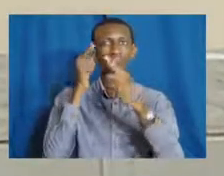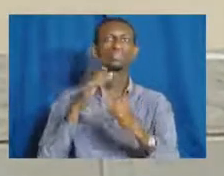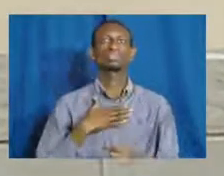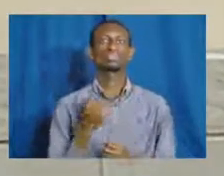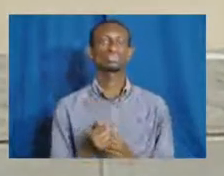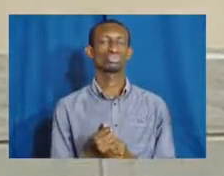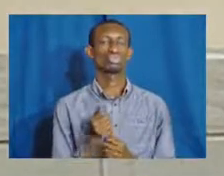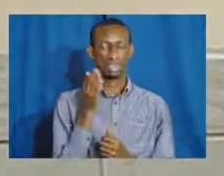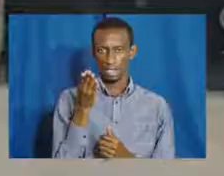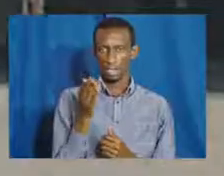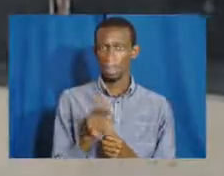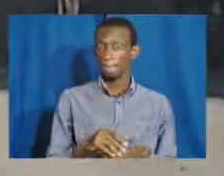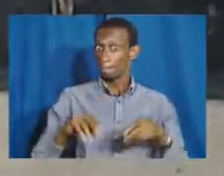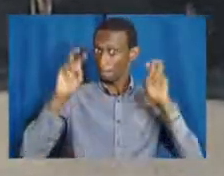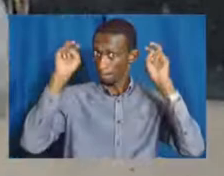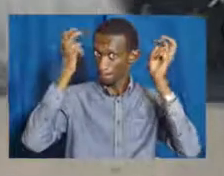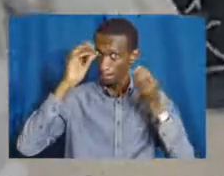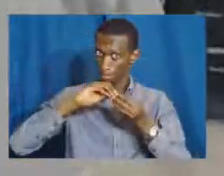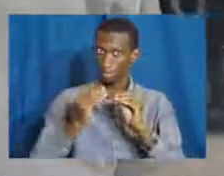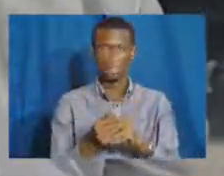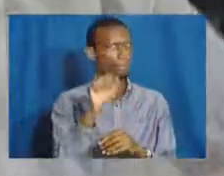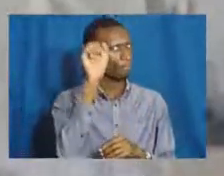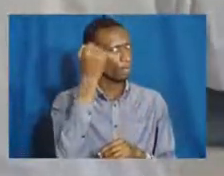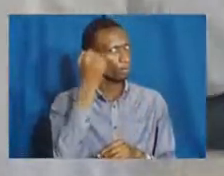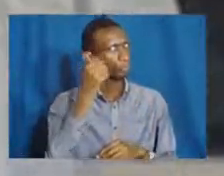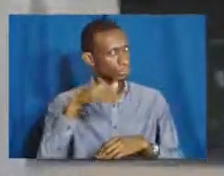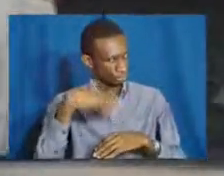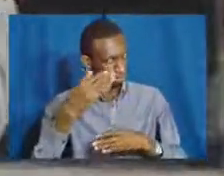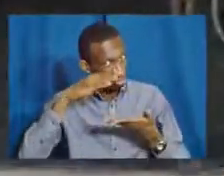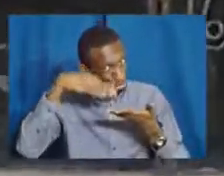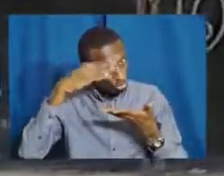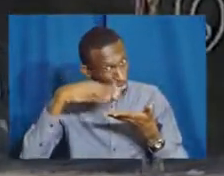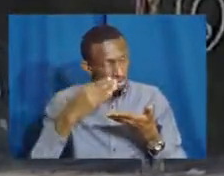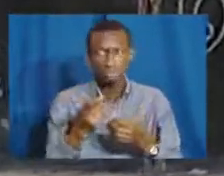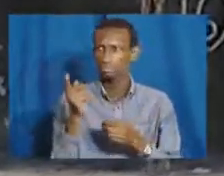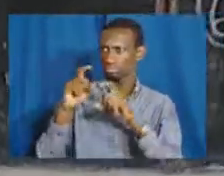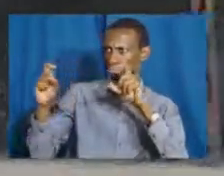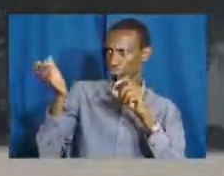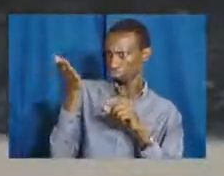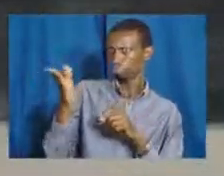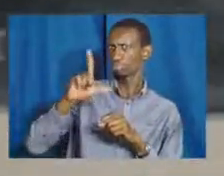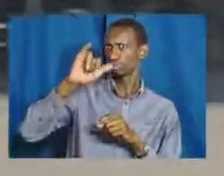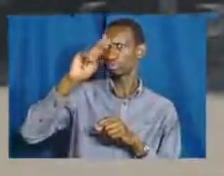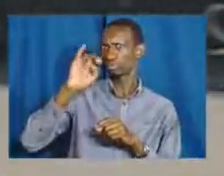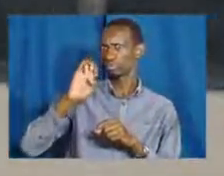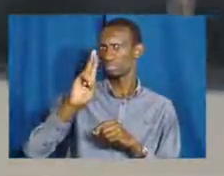on Unit 5, we are going to studies linear equations. Are we